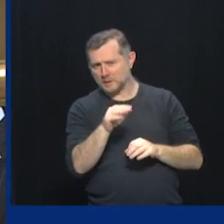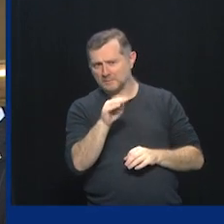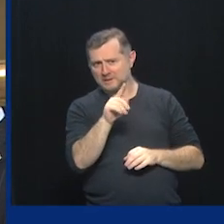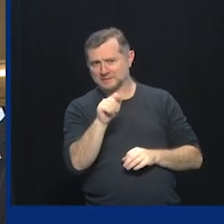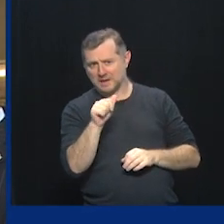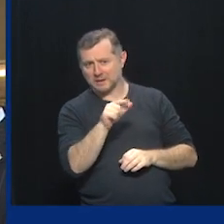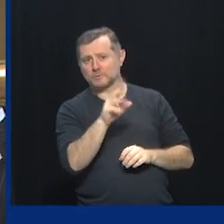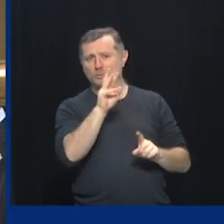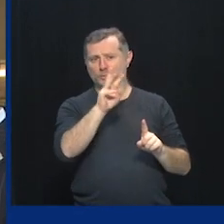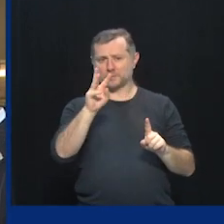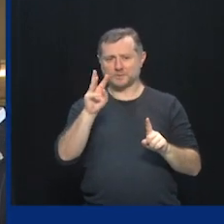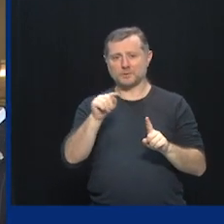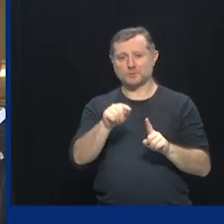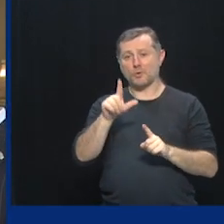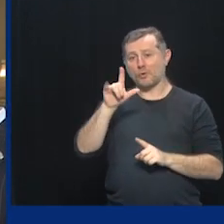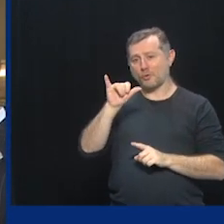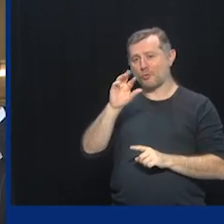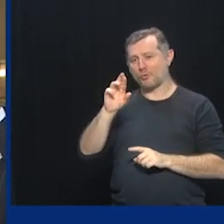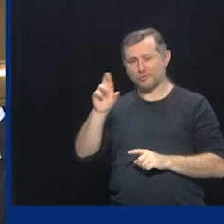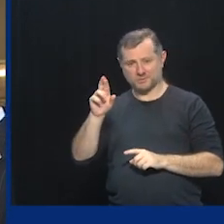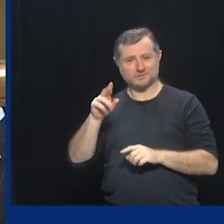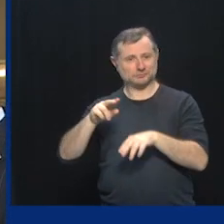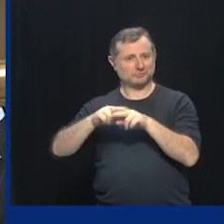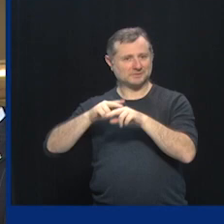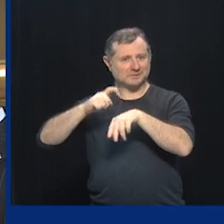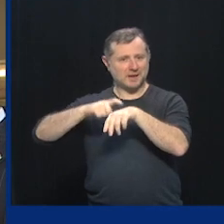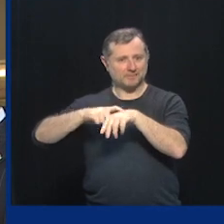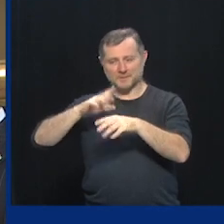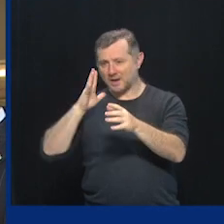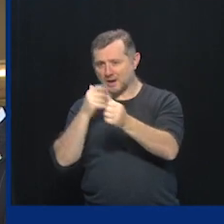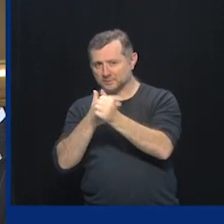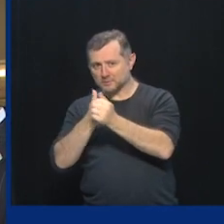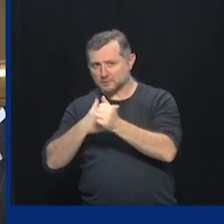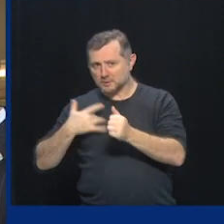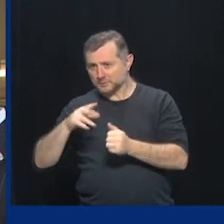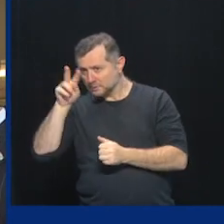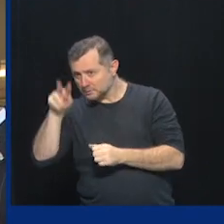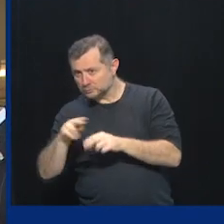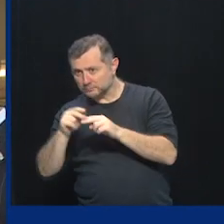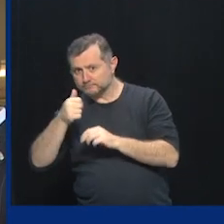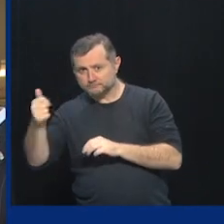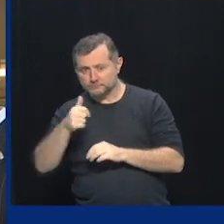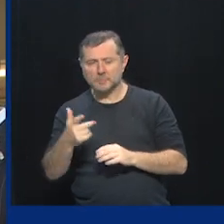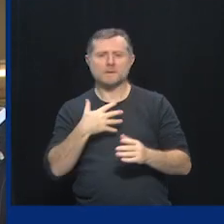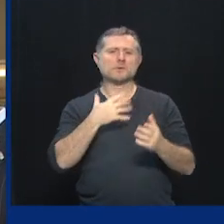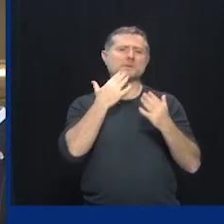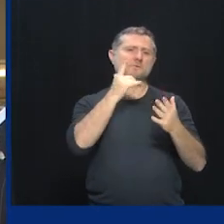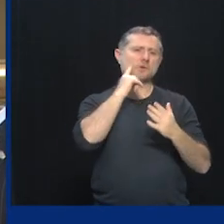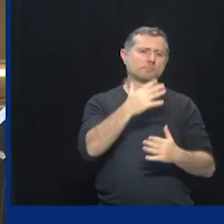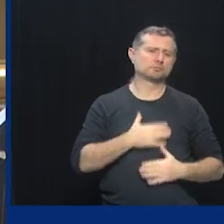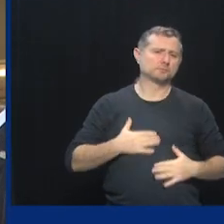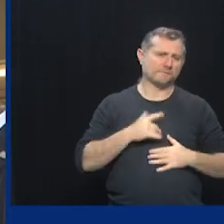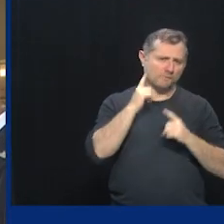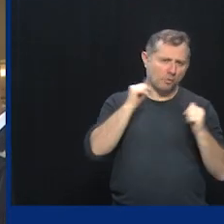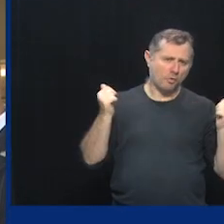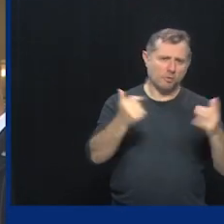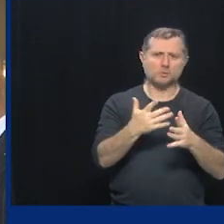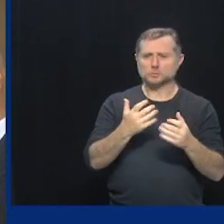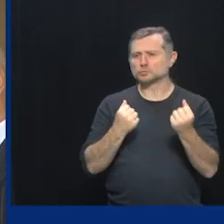Long Island Railroad train time for updated status information. And thank you very much. I appreciate everyone's support and